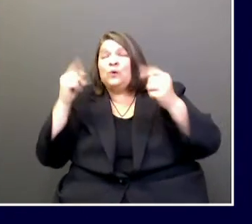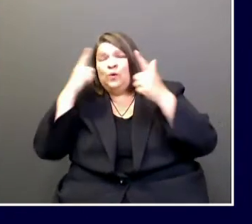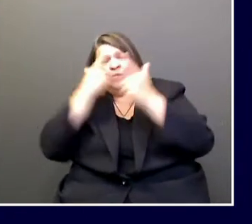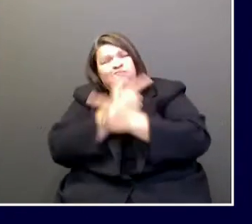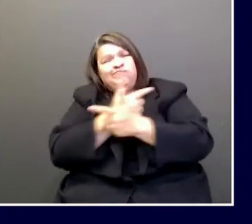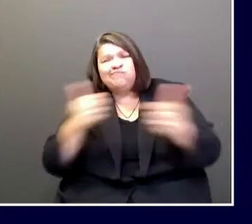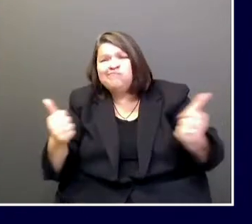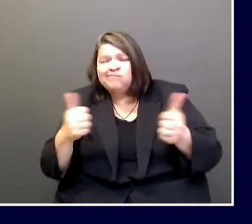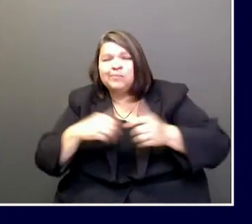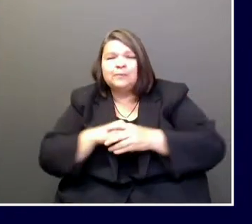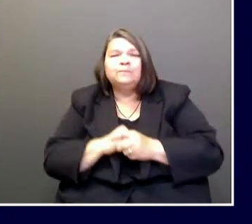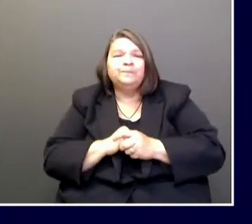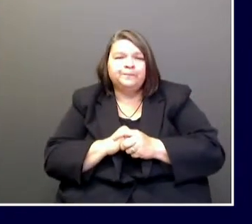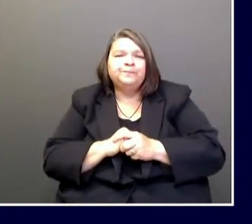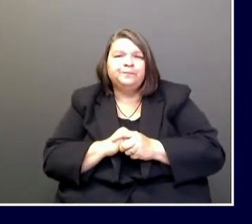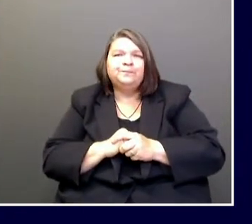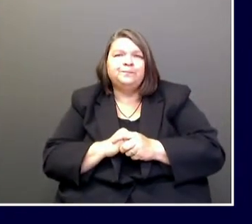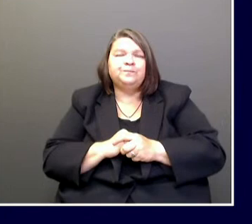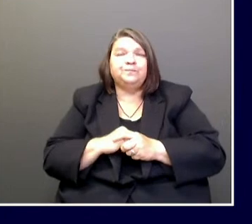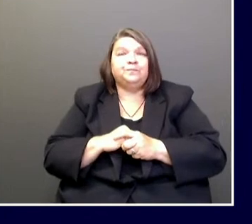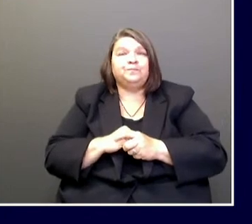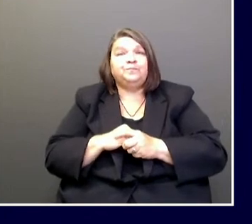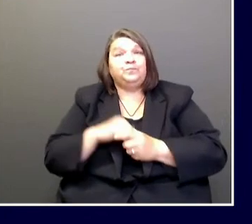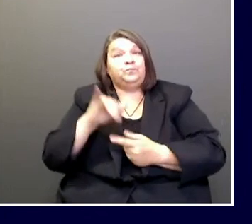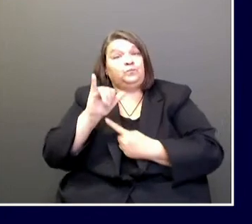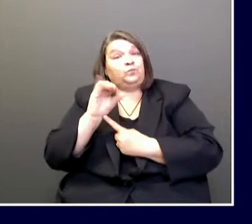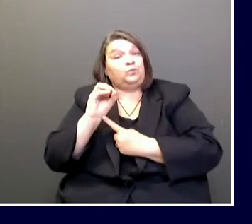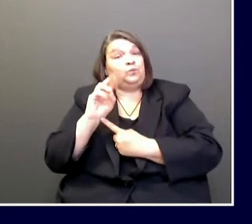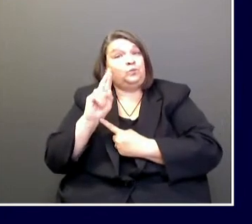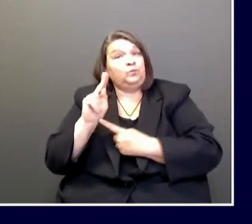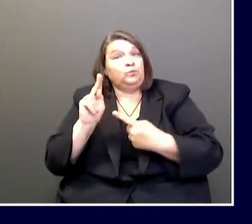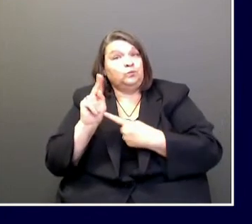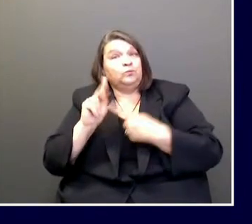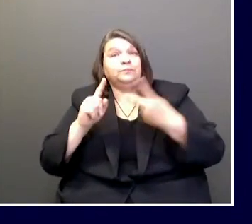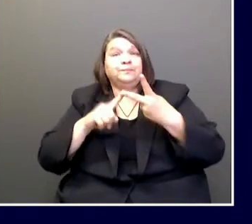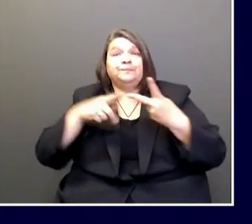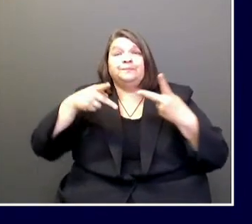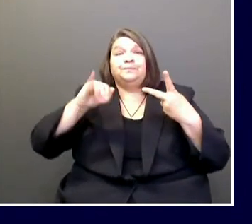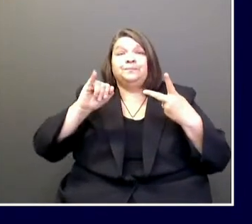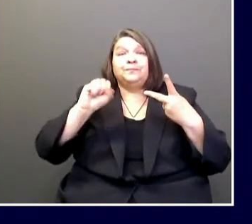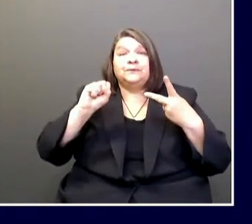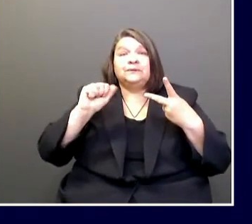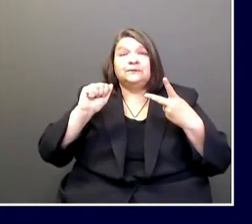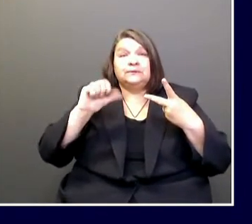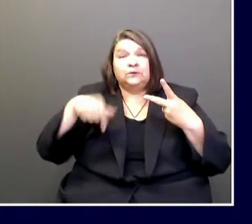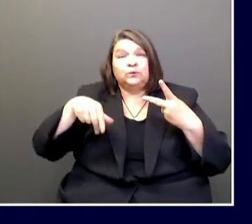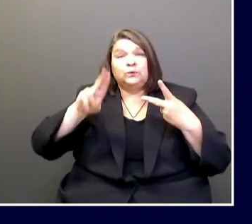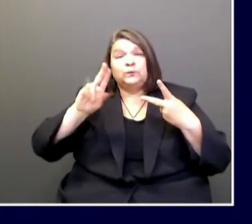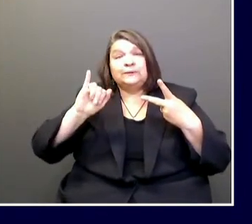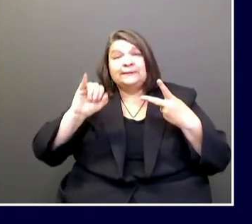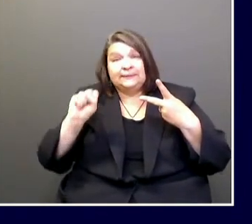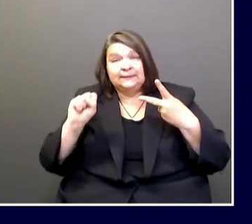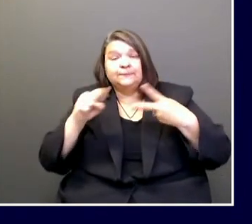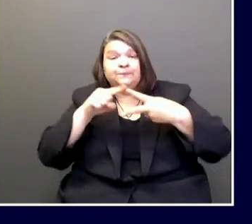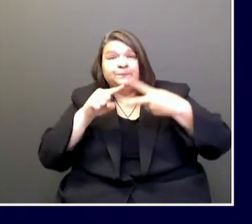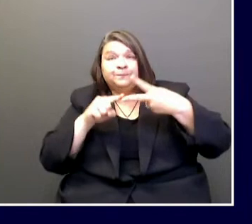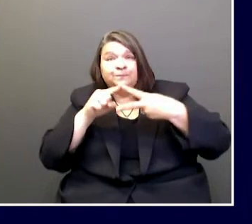Piscataquis County are coming from? And what I mean by that is any of this driven by out-of-state visitors? Is this Maine residents? Is it